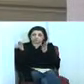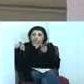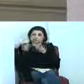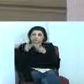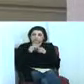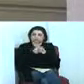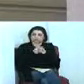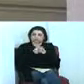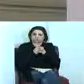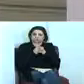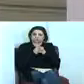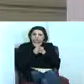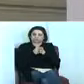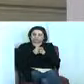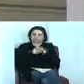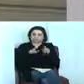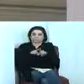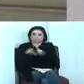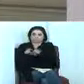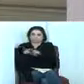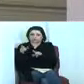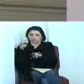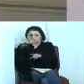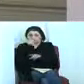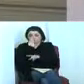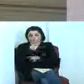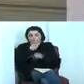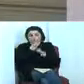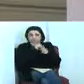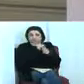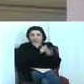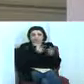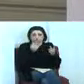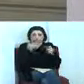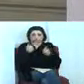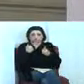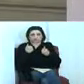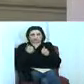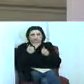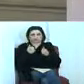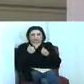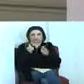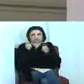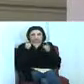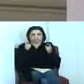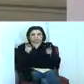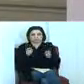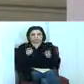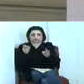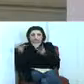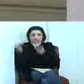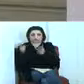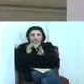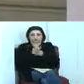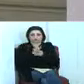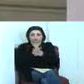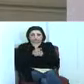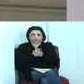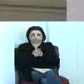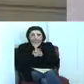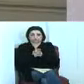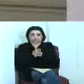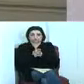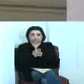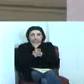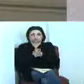come and to give your offerings. There's many many more announcements here, and I'm